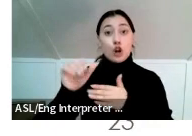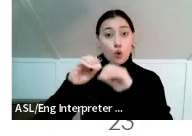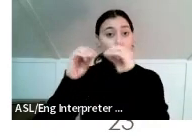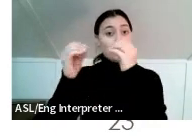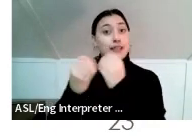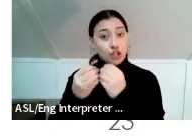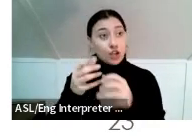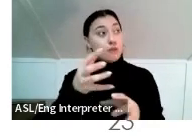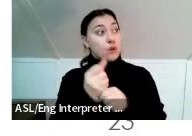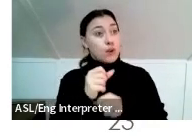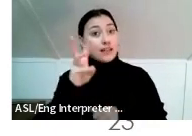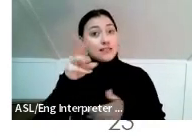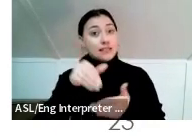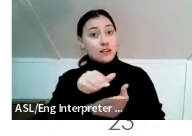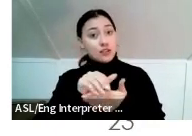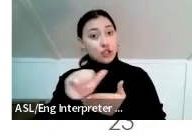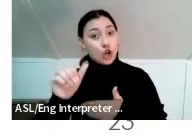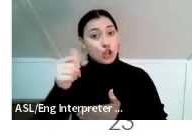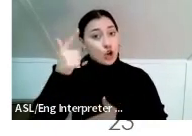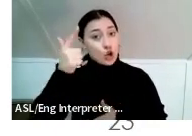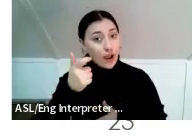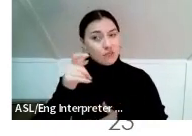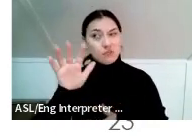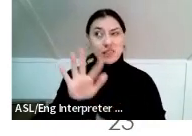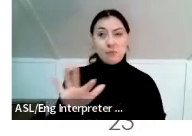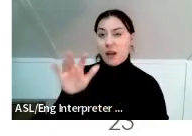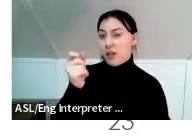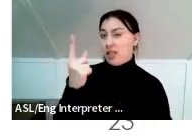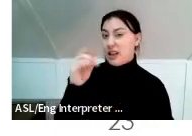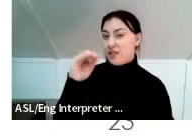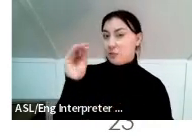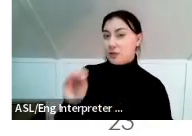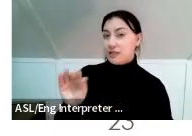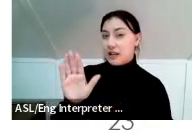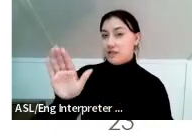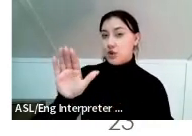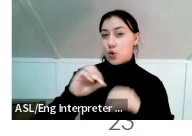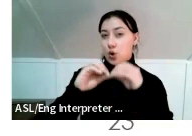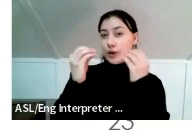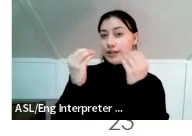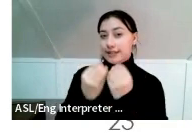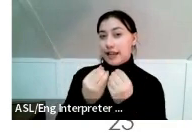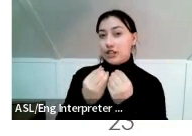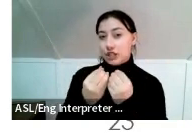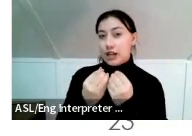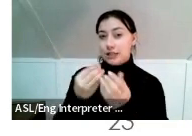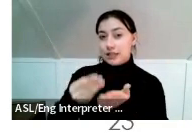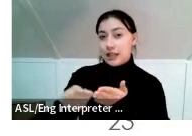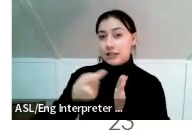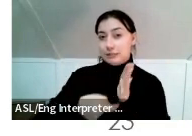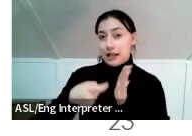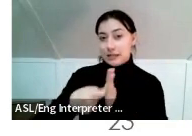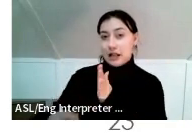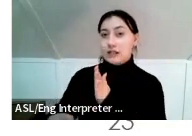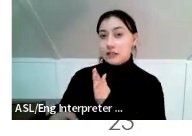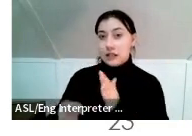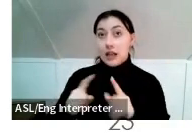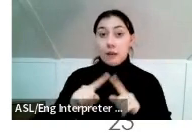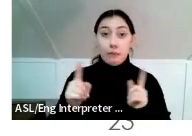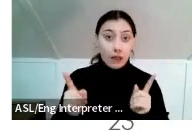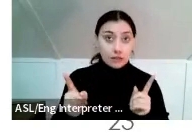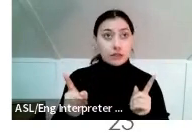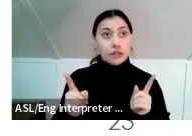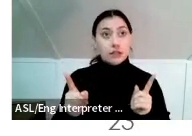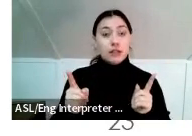you get a $6,000 grant, that's about 11% of your organization's expenses. To